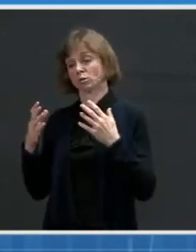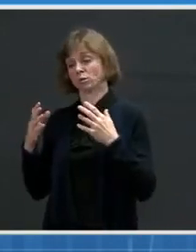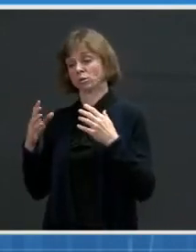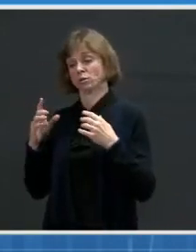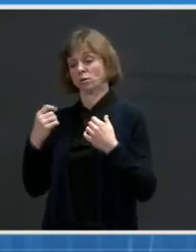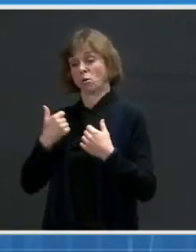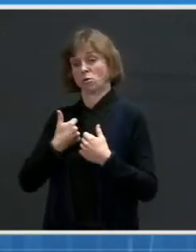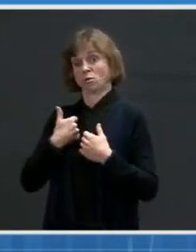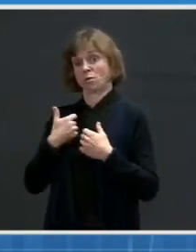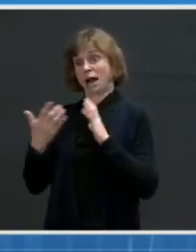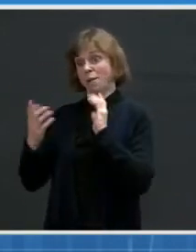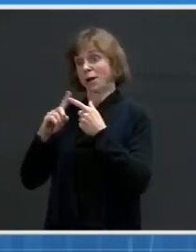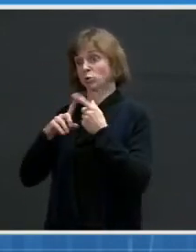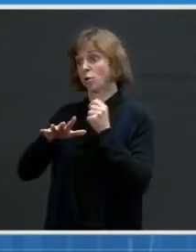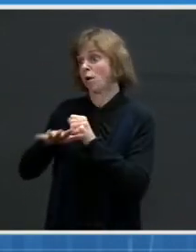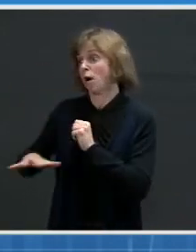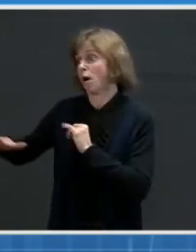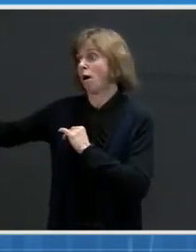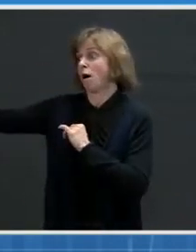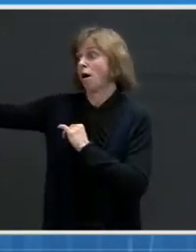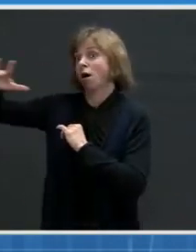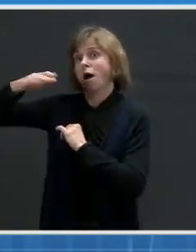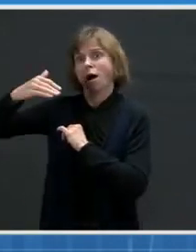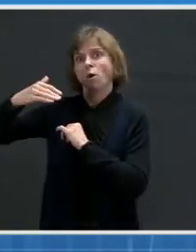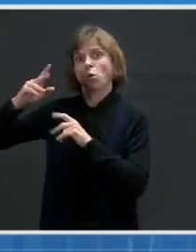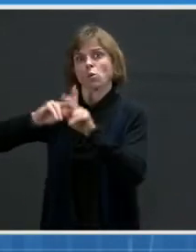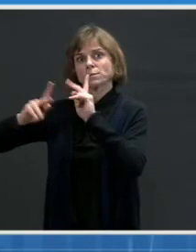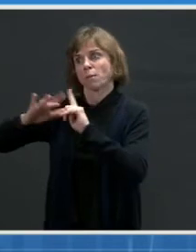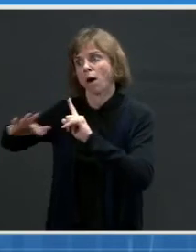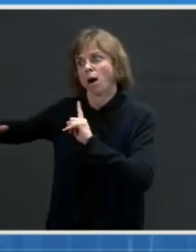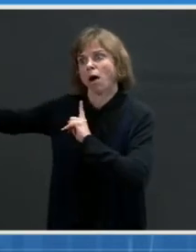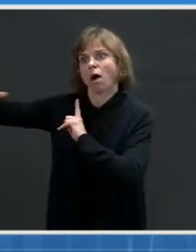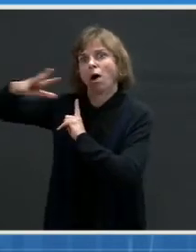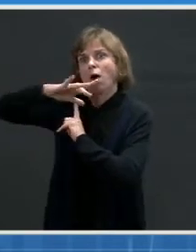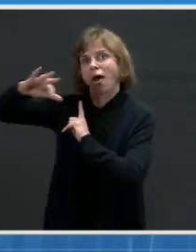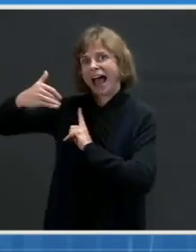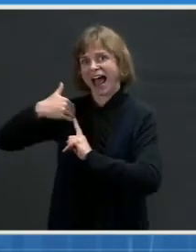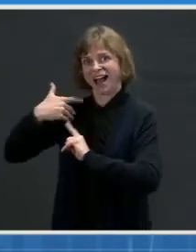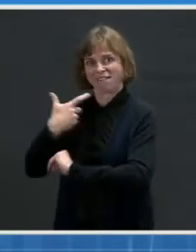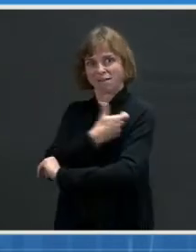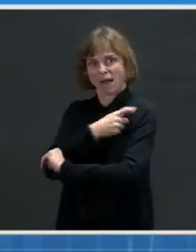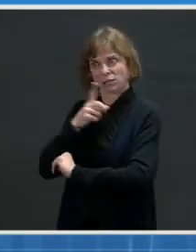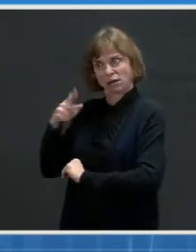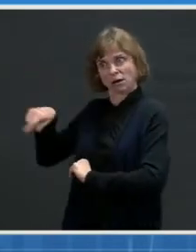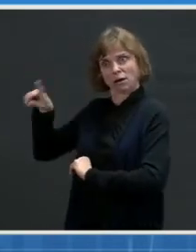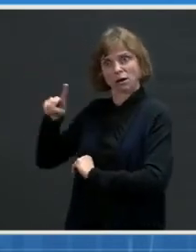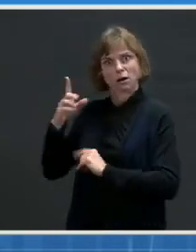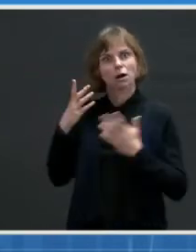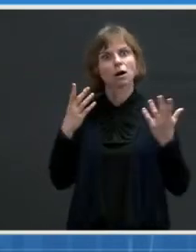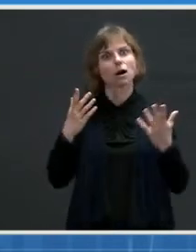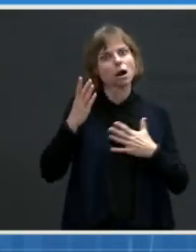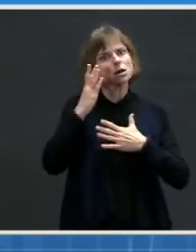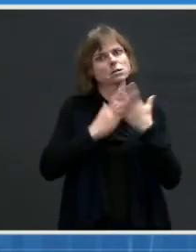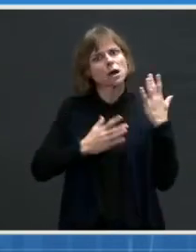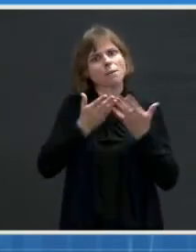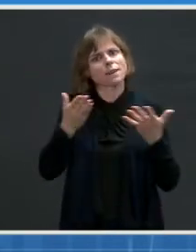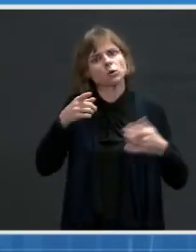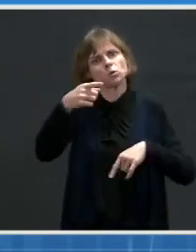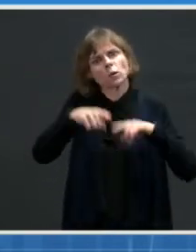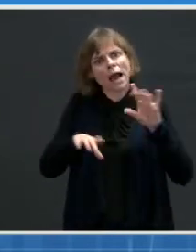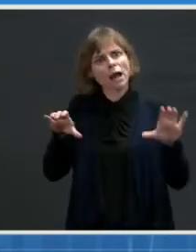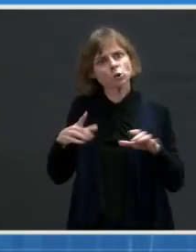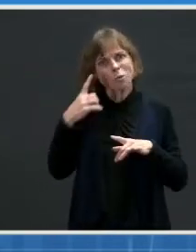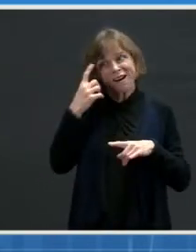be vaccinated, because there will be things that you will not be able to do because the burden of virus